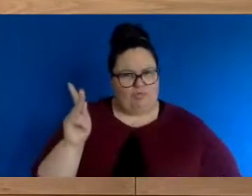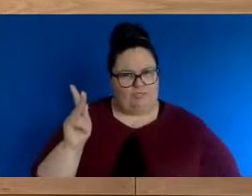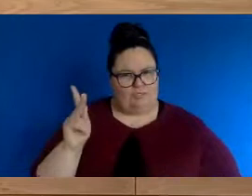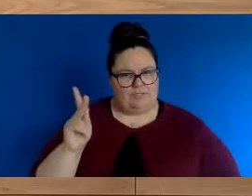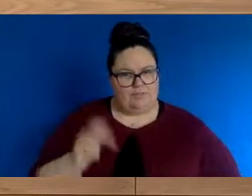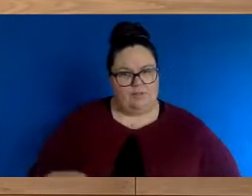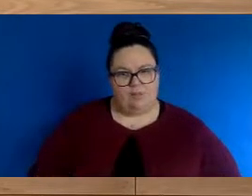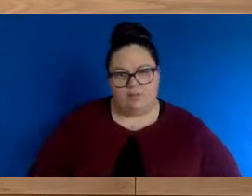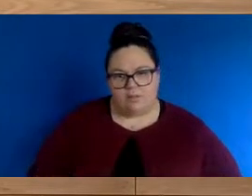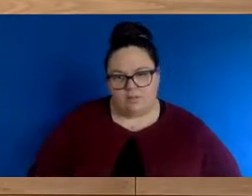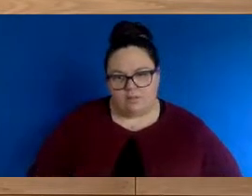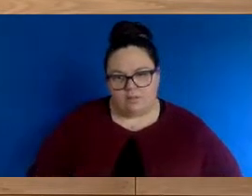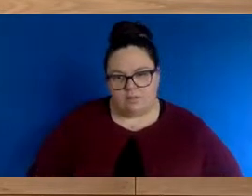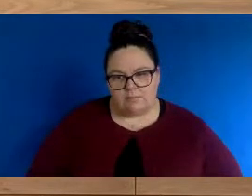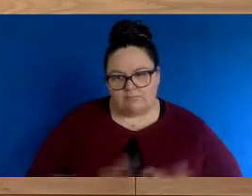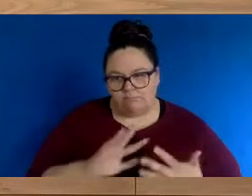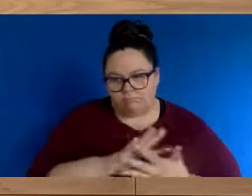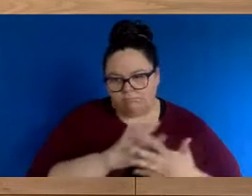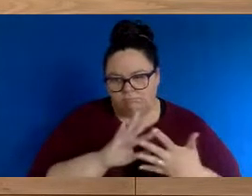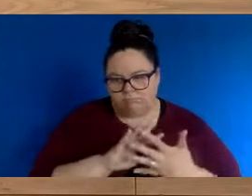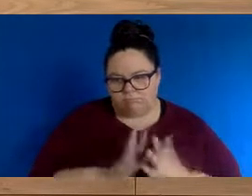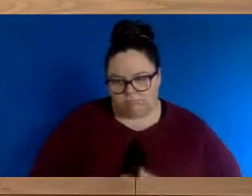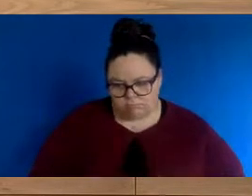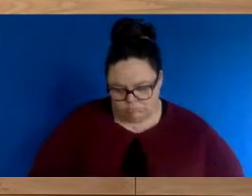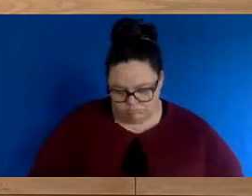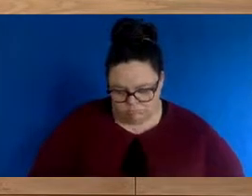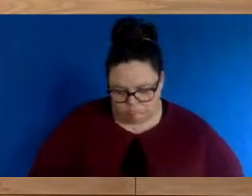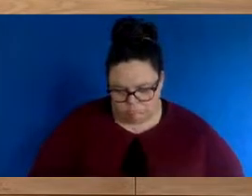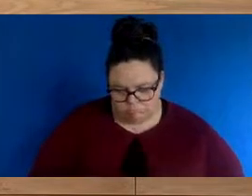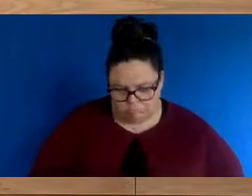that requires more restrictions to return?